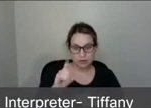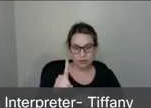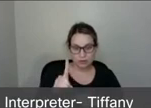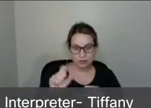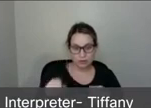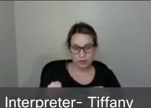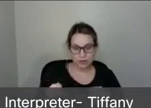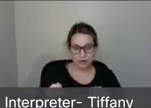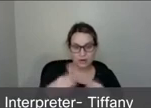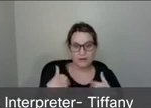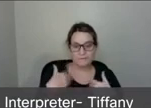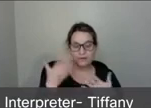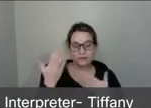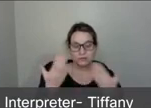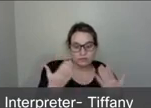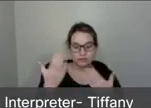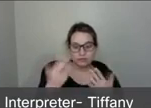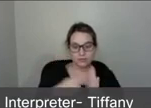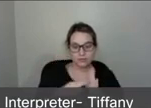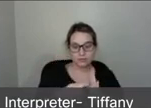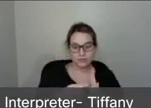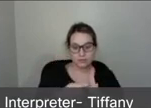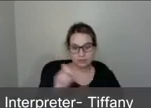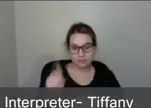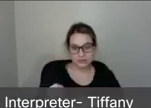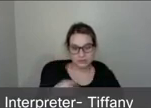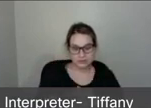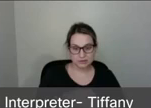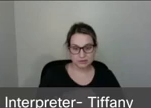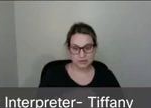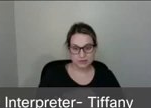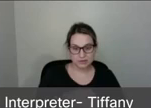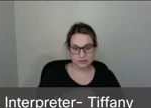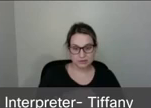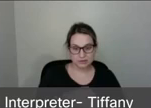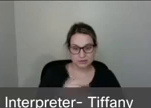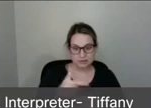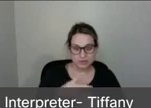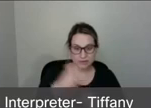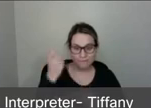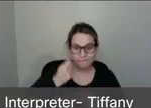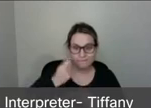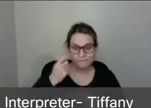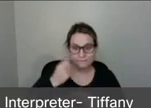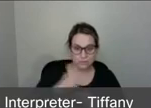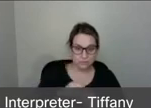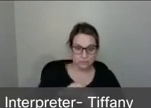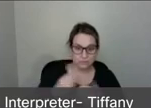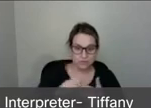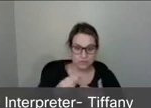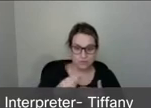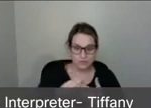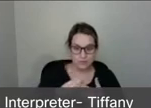can receive the services and representation it needs to secure federal grants and funding for critical